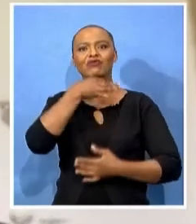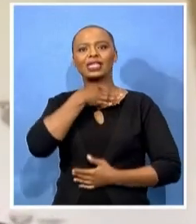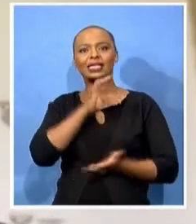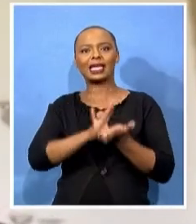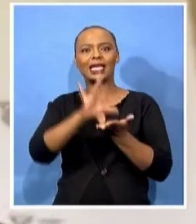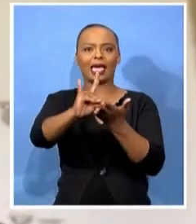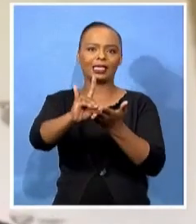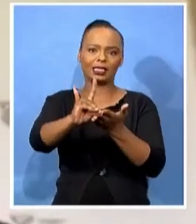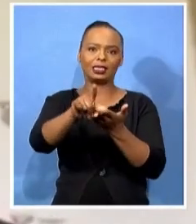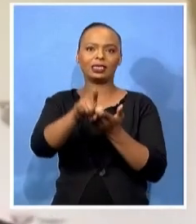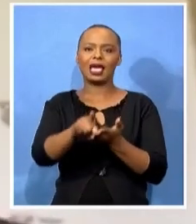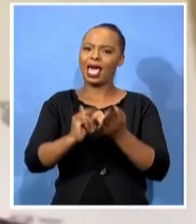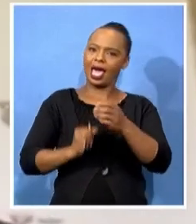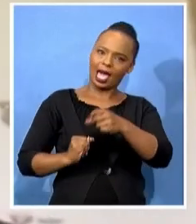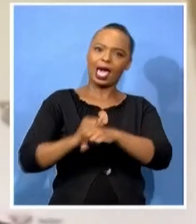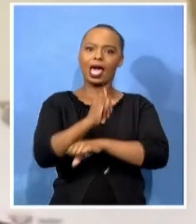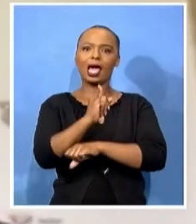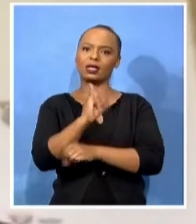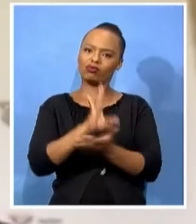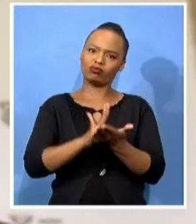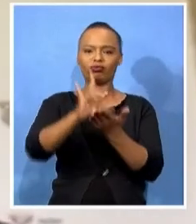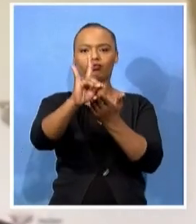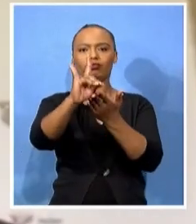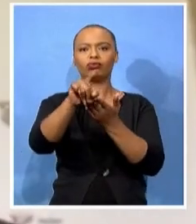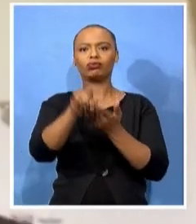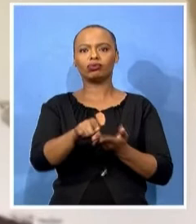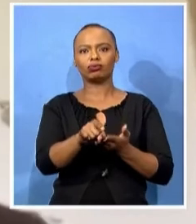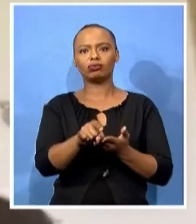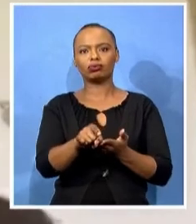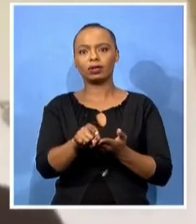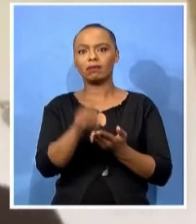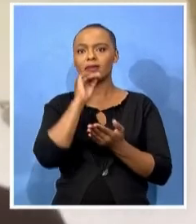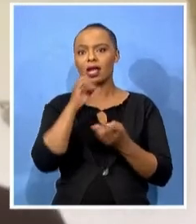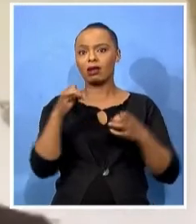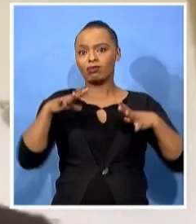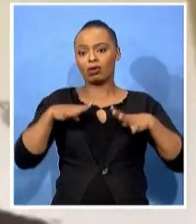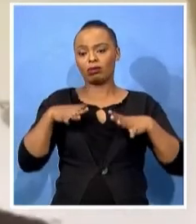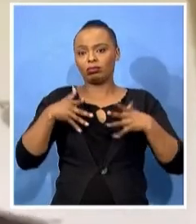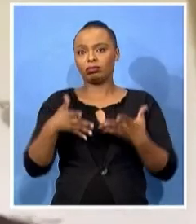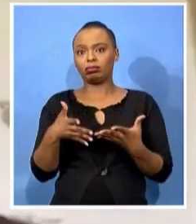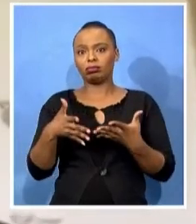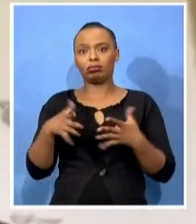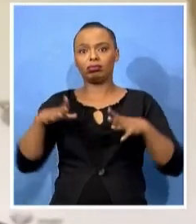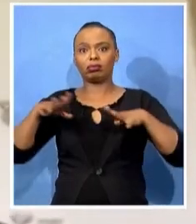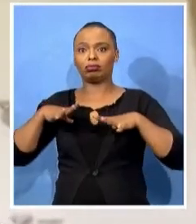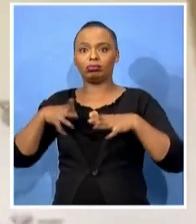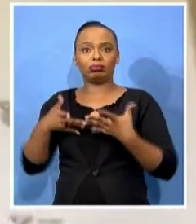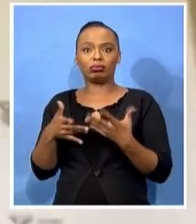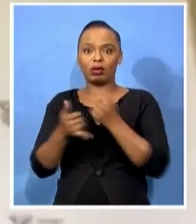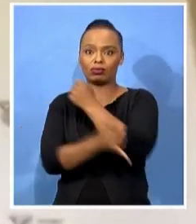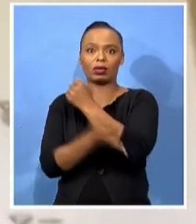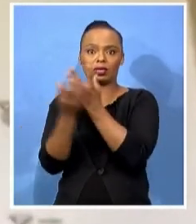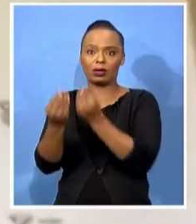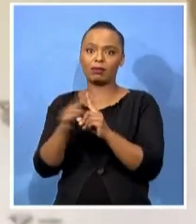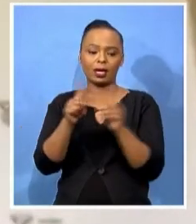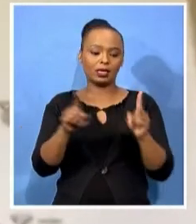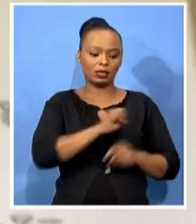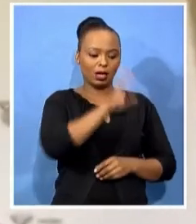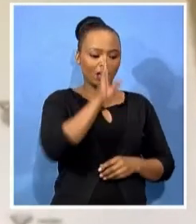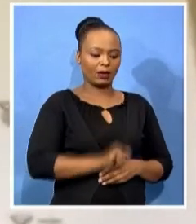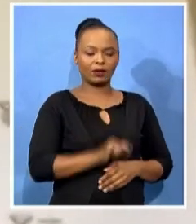a kind of luxury that South Africa was unable to afford because of our limited resources. And so they